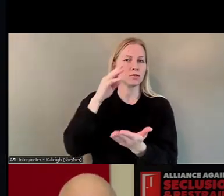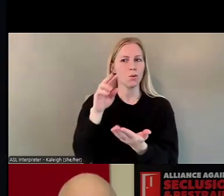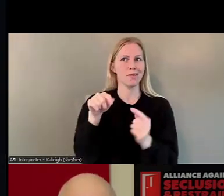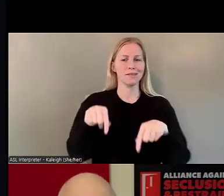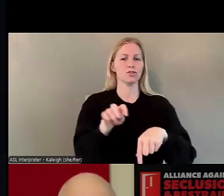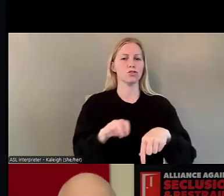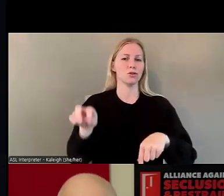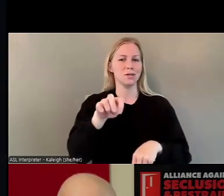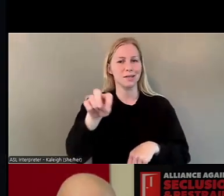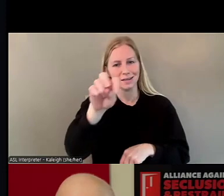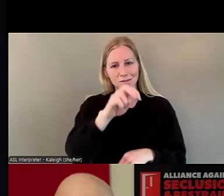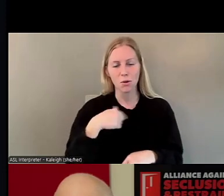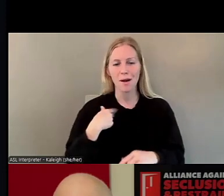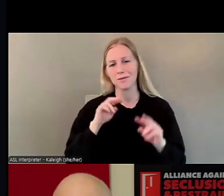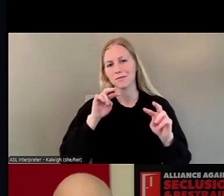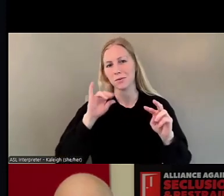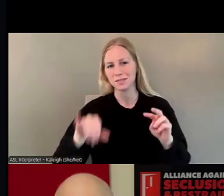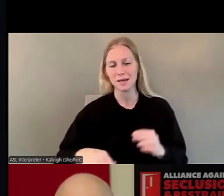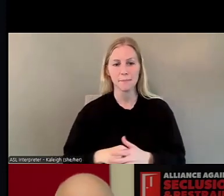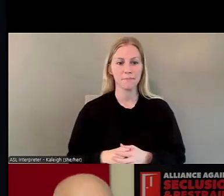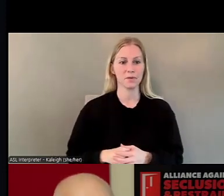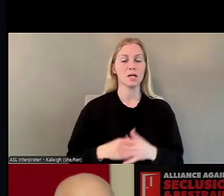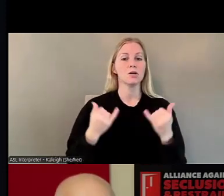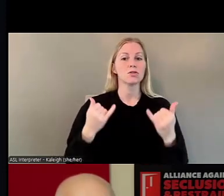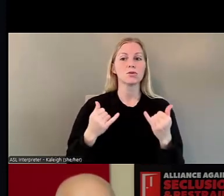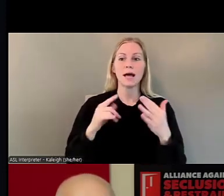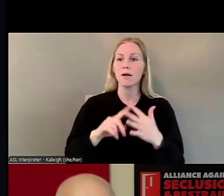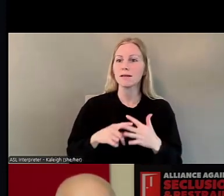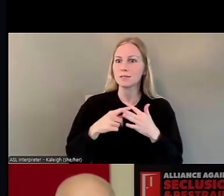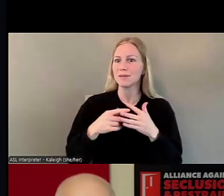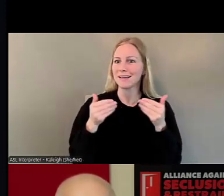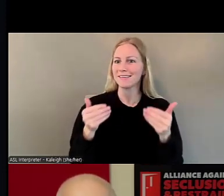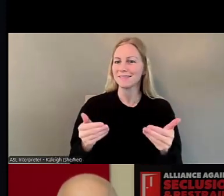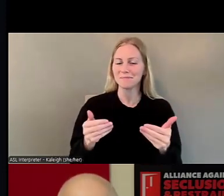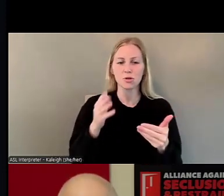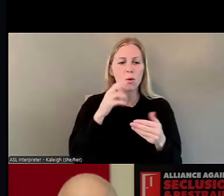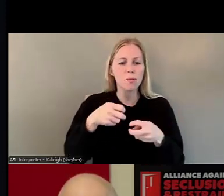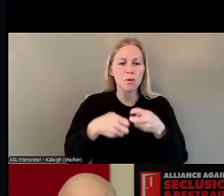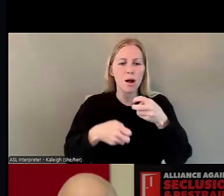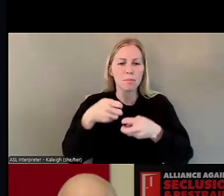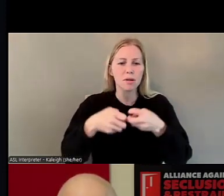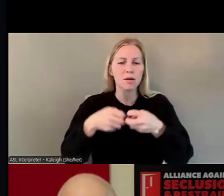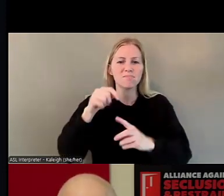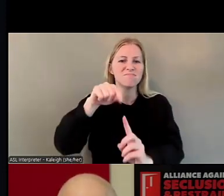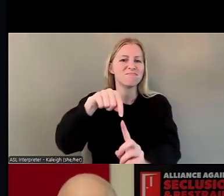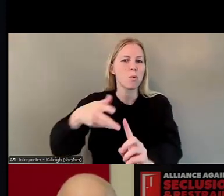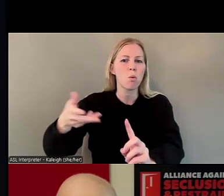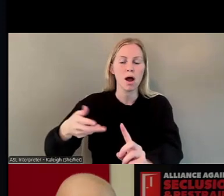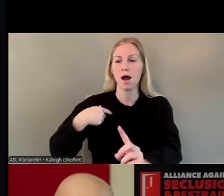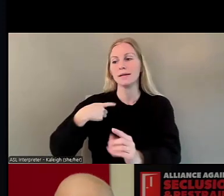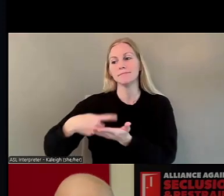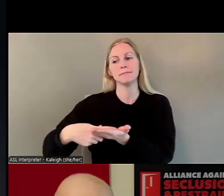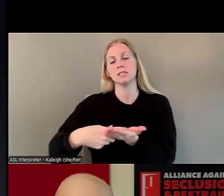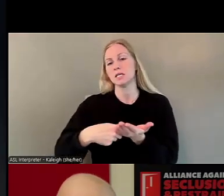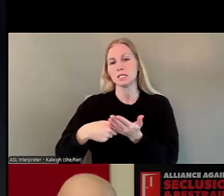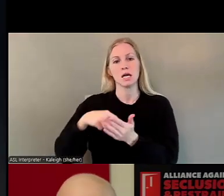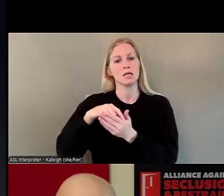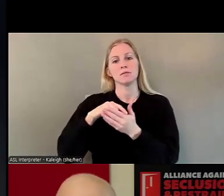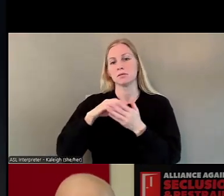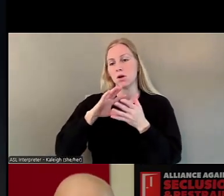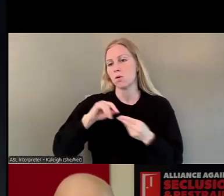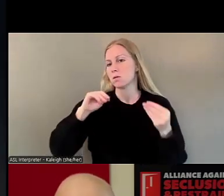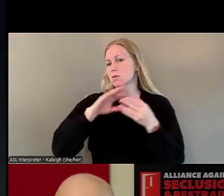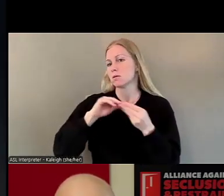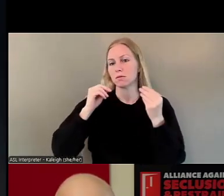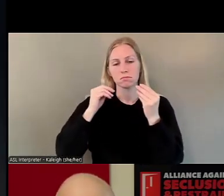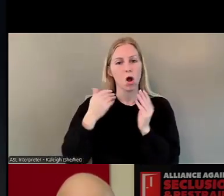talk about the problem. And I talk about this problem a lot because I think it's really at the key to what's happening and what we're seeing